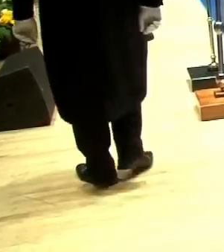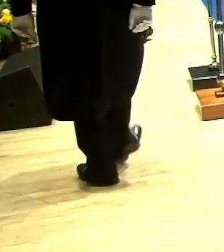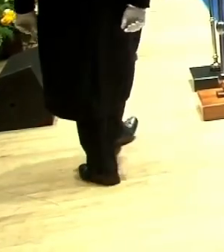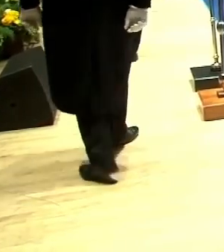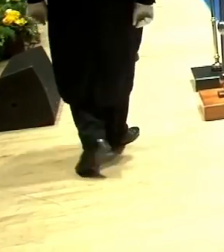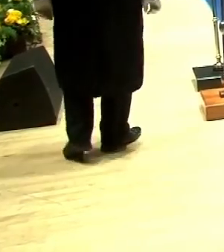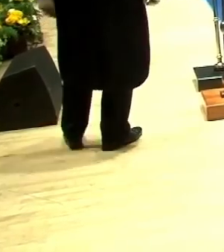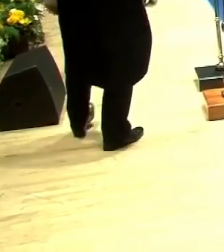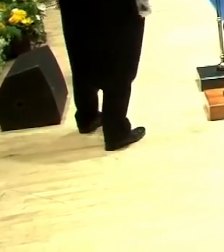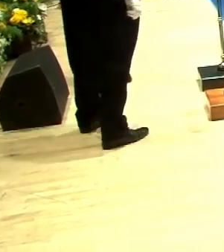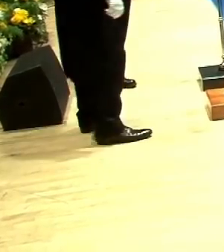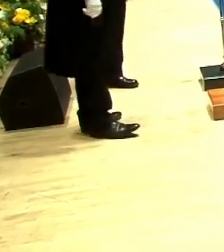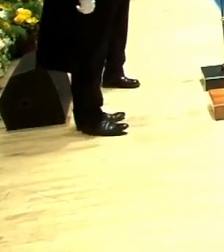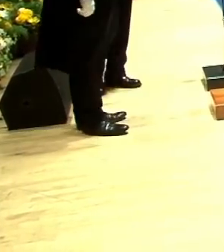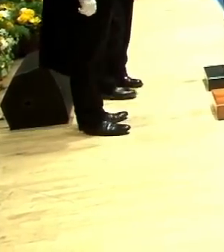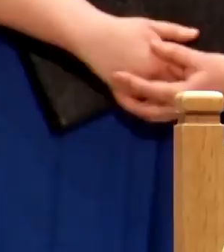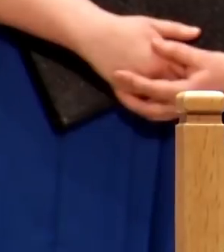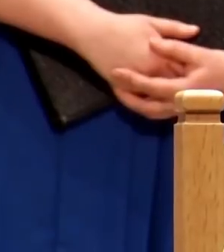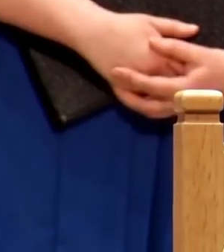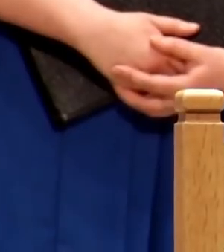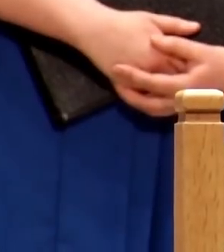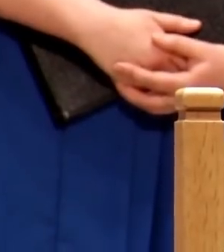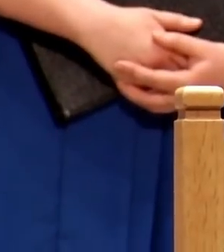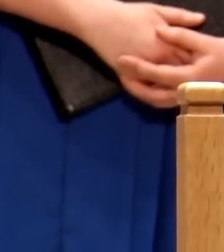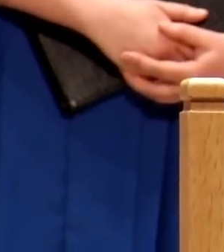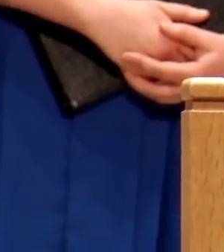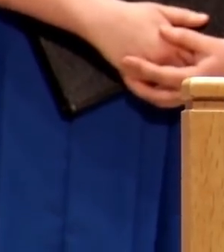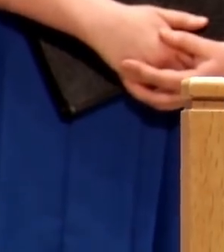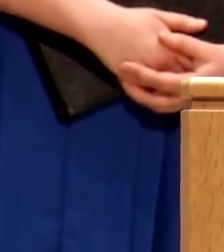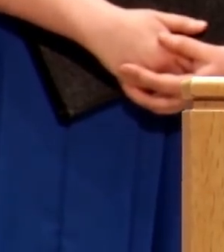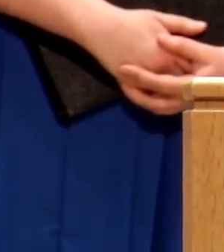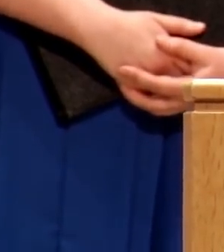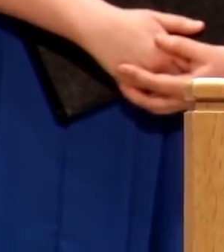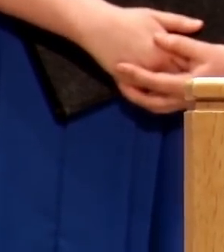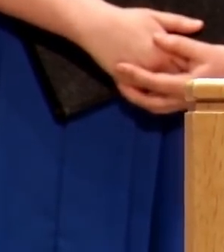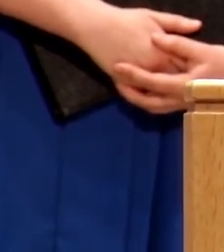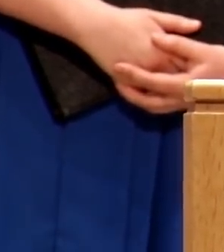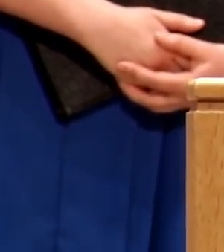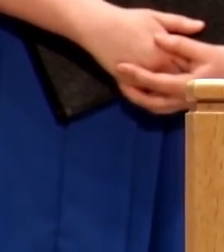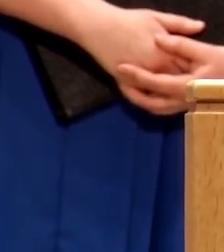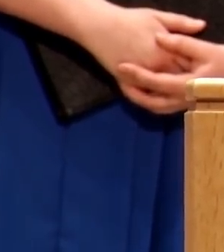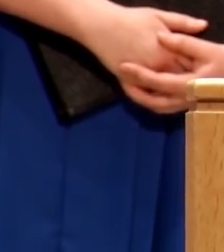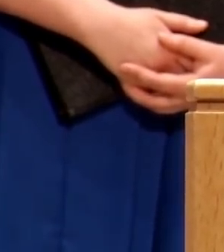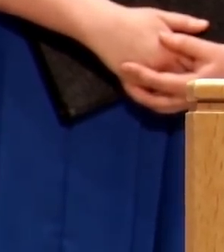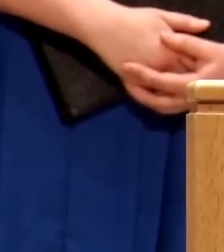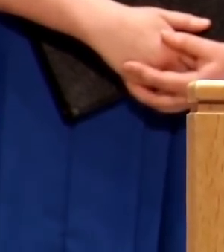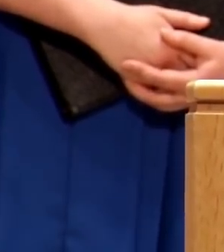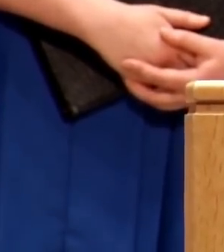I declare this academic ceremony closed.